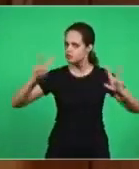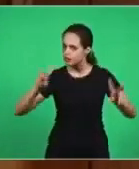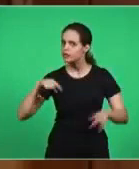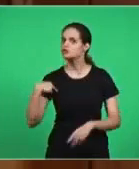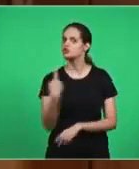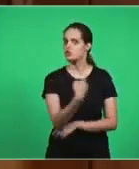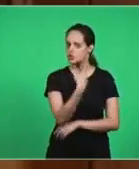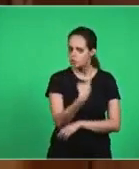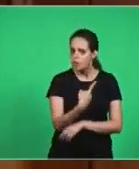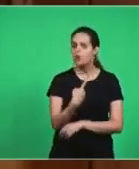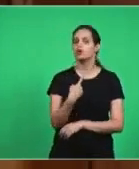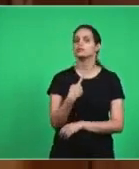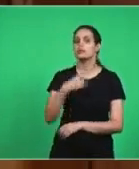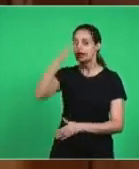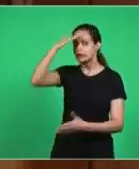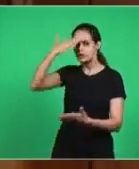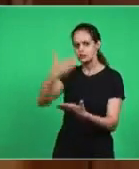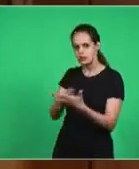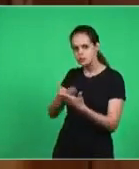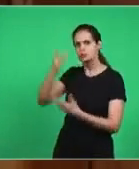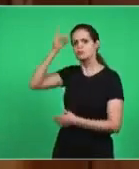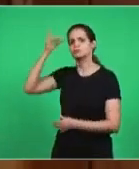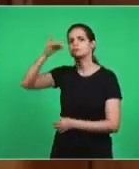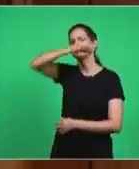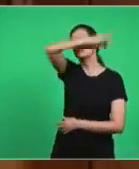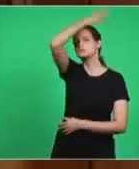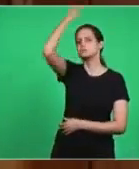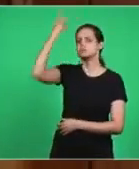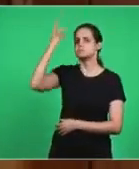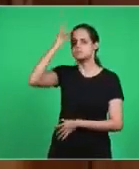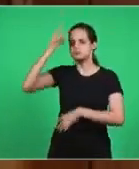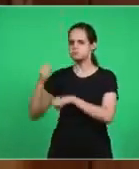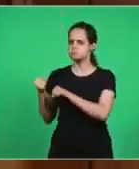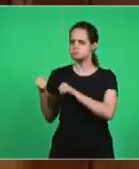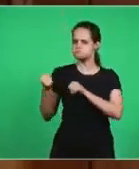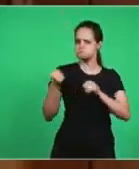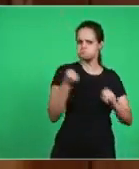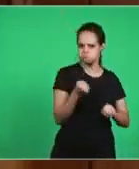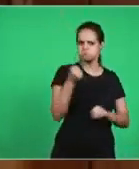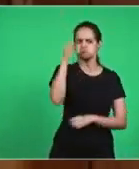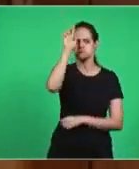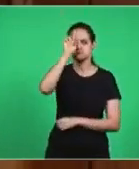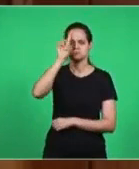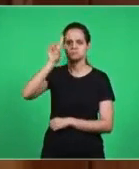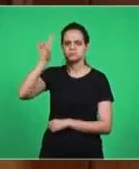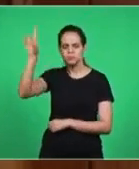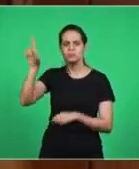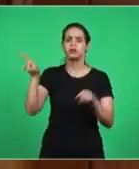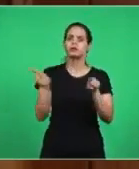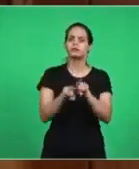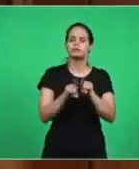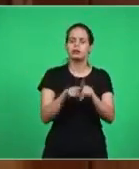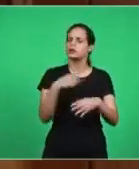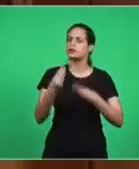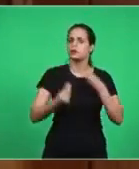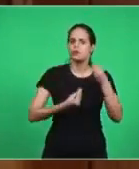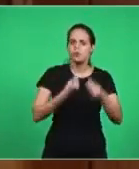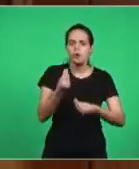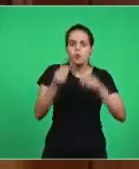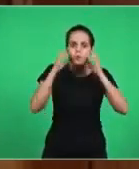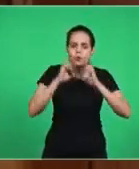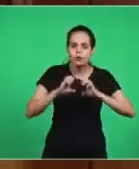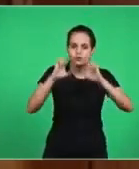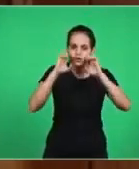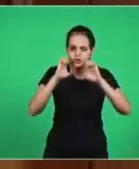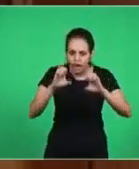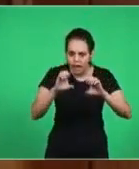We believe in the force and the power of the Holy Spirit, and on how the